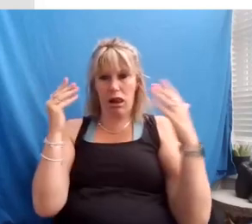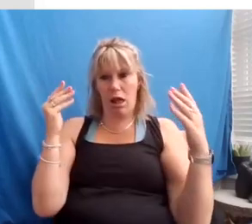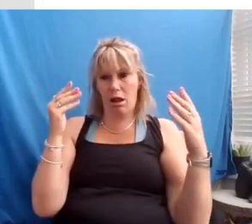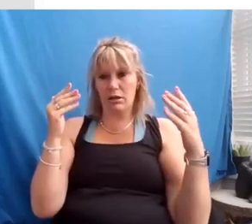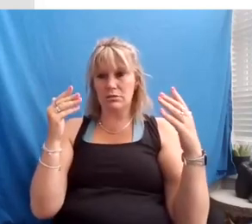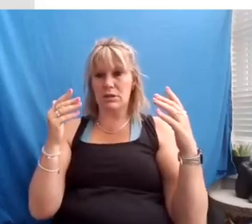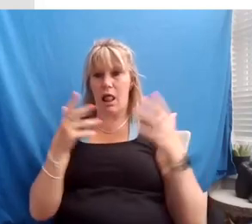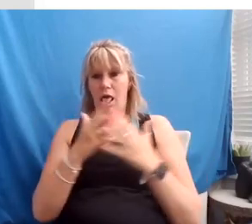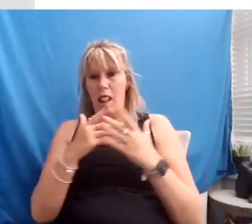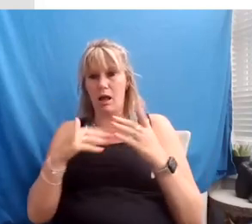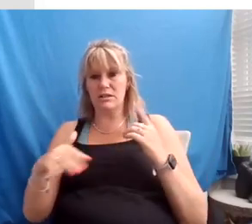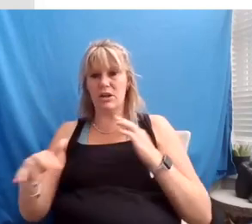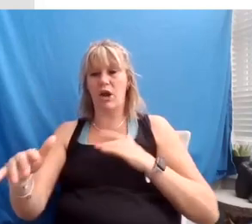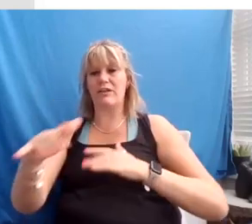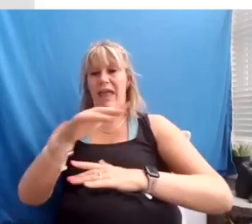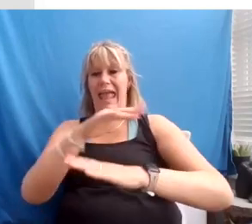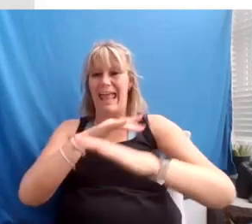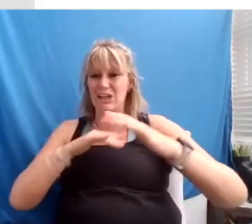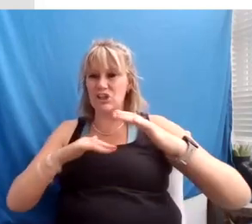It's got a lot of energy in it.